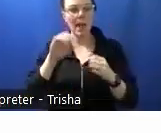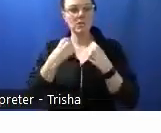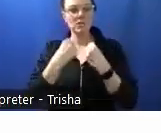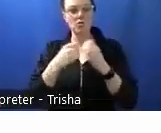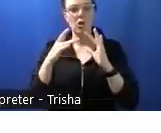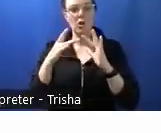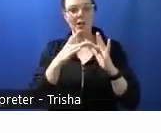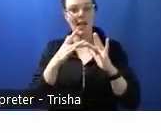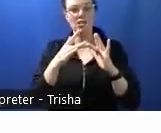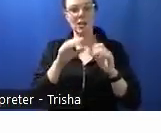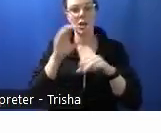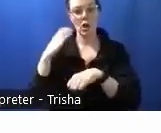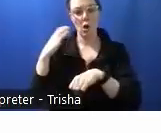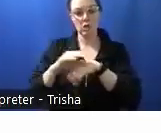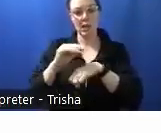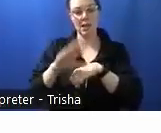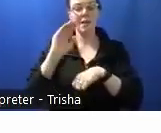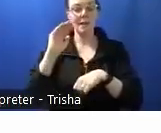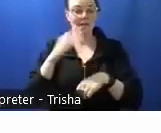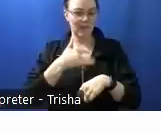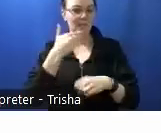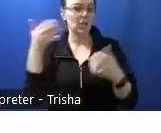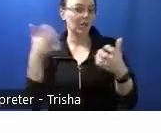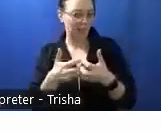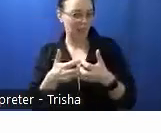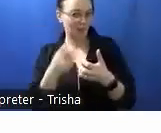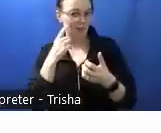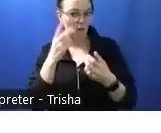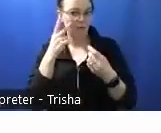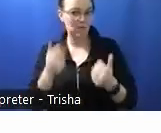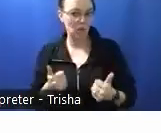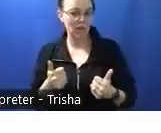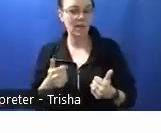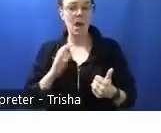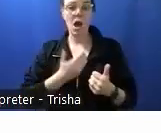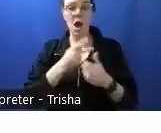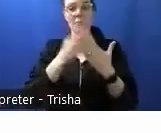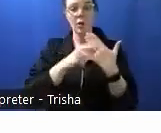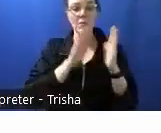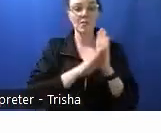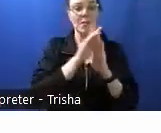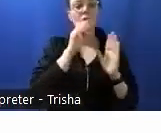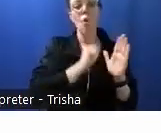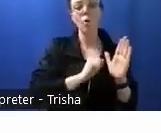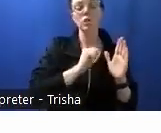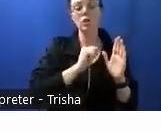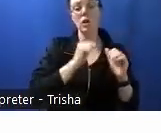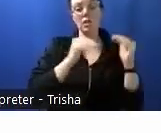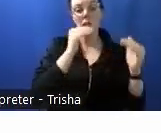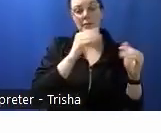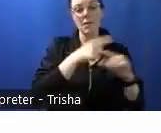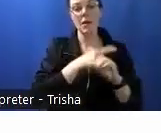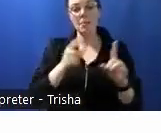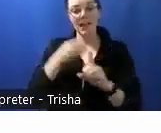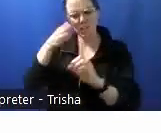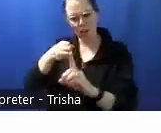really natural fit for adults experiencing vision loss. While our program was initially designed for older adults, explicitly targets functional impairment as a driver